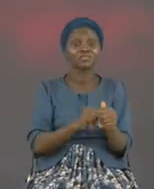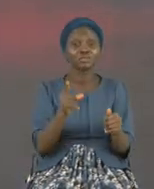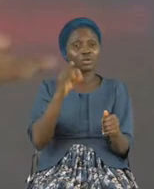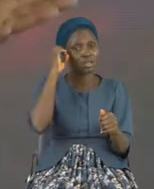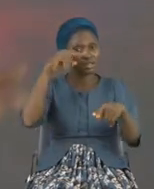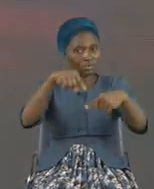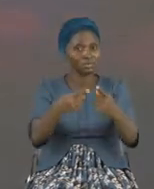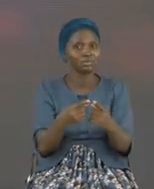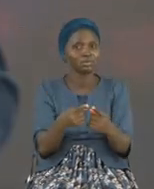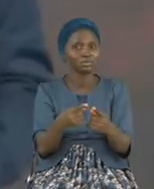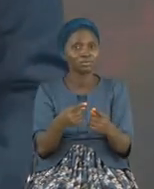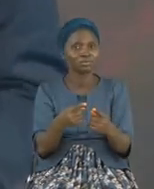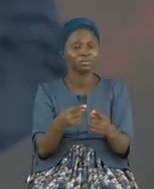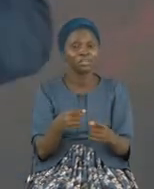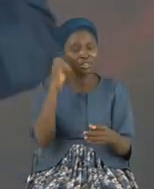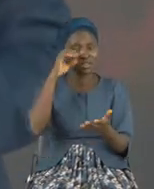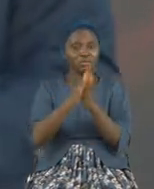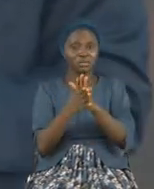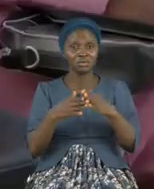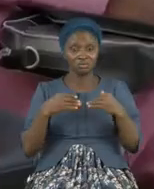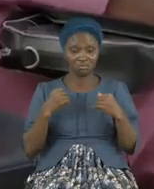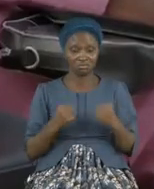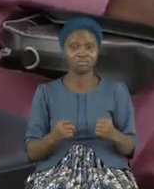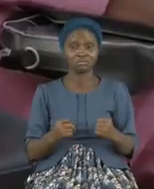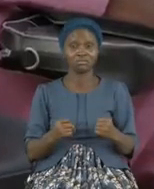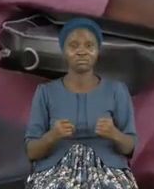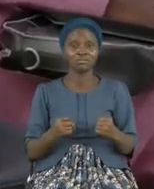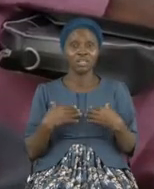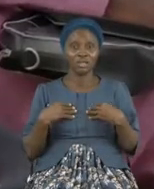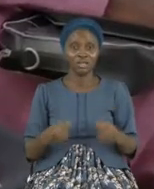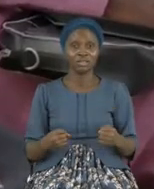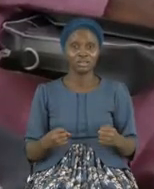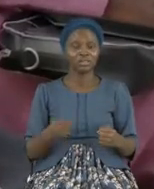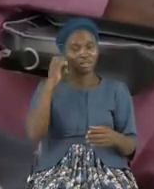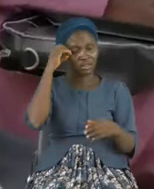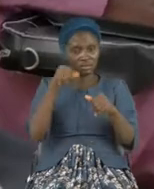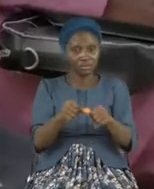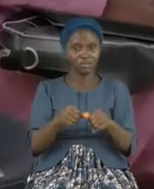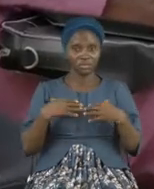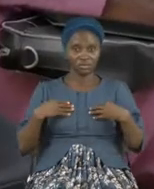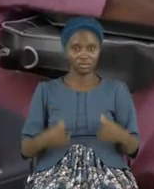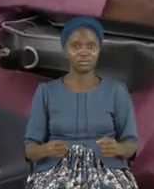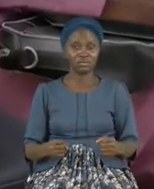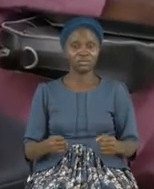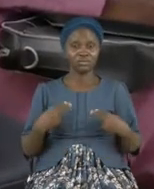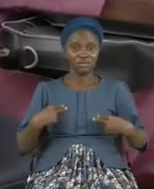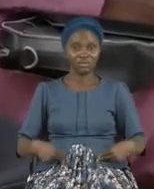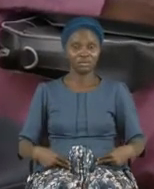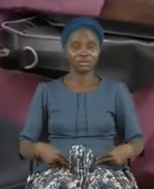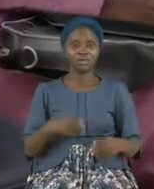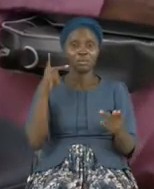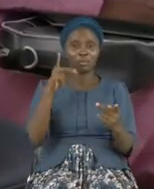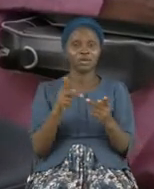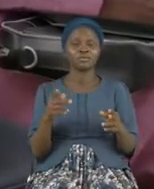he remained healthy, he remained strong, he remained perfect in sound, in a